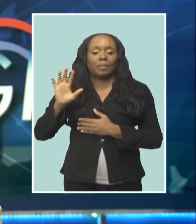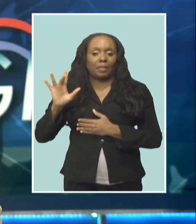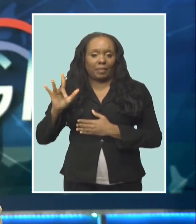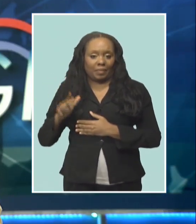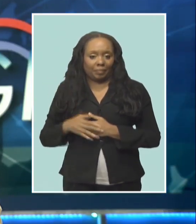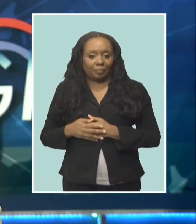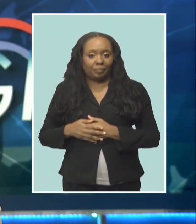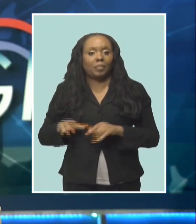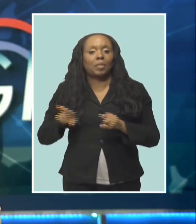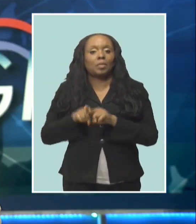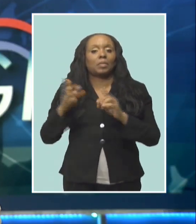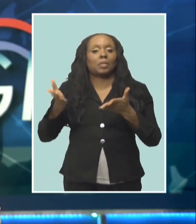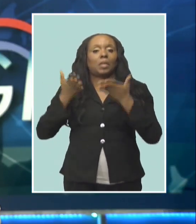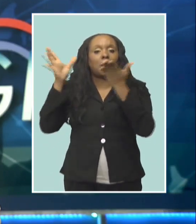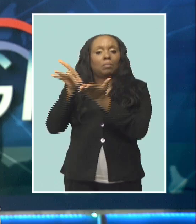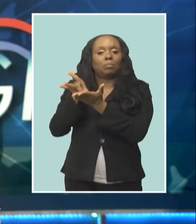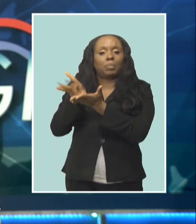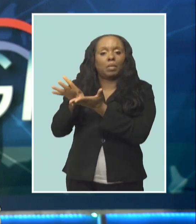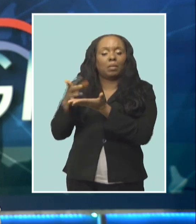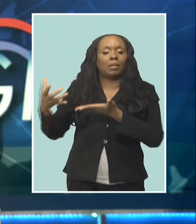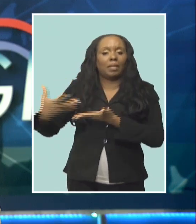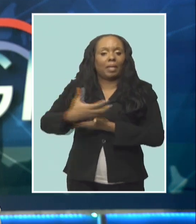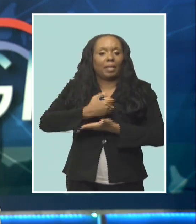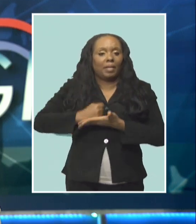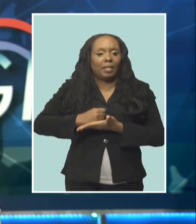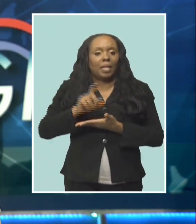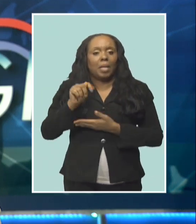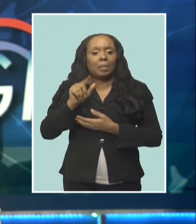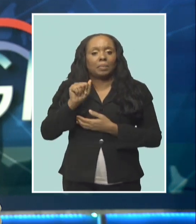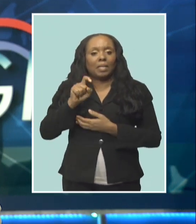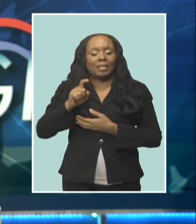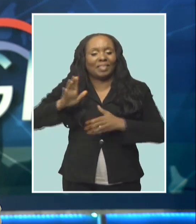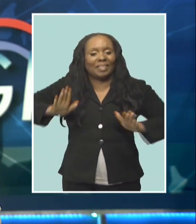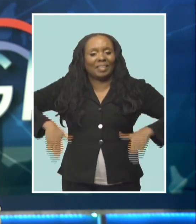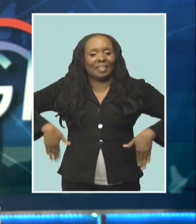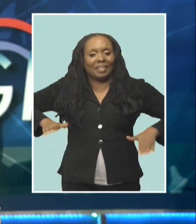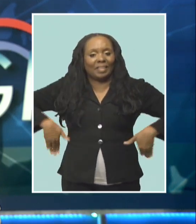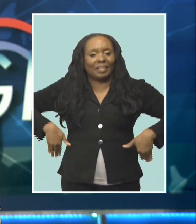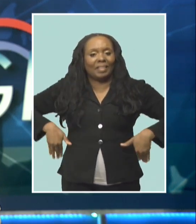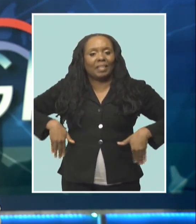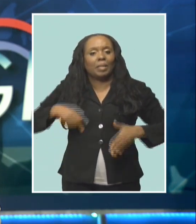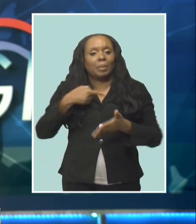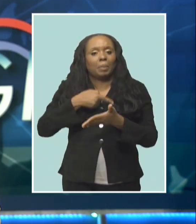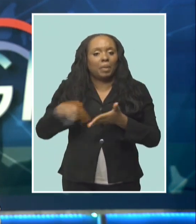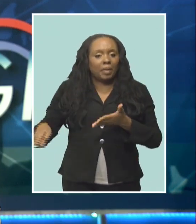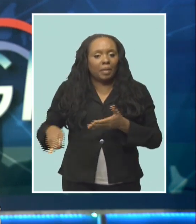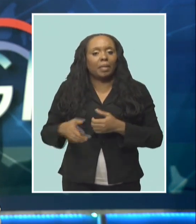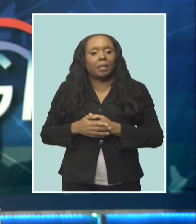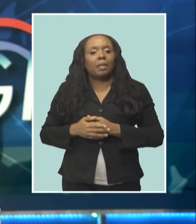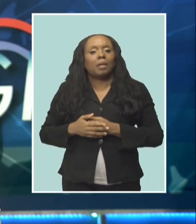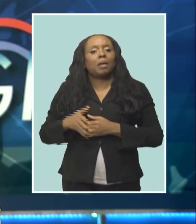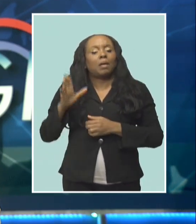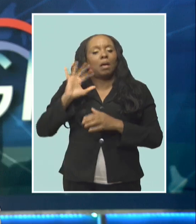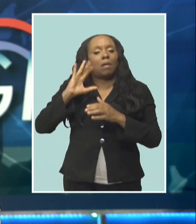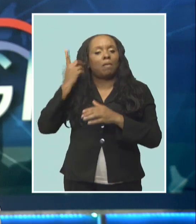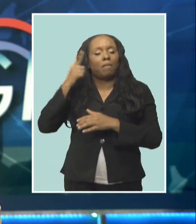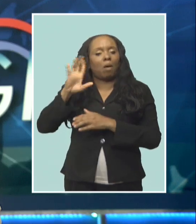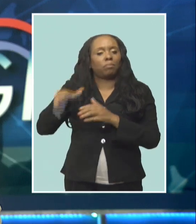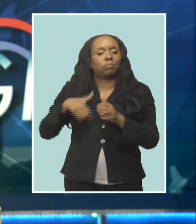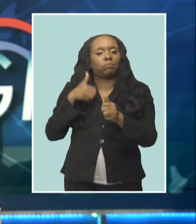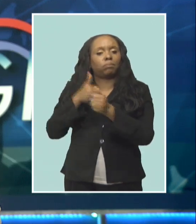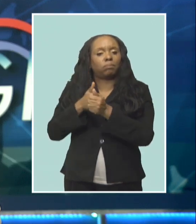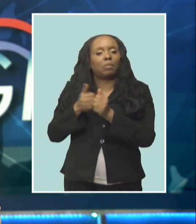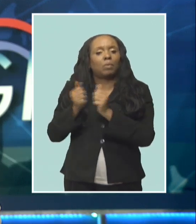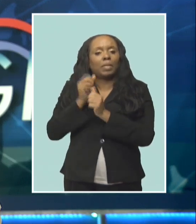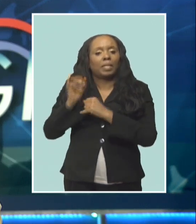also proposing to eliminate the income tax late filing fee for zero returns in accordance with international practice